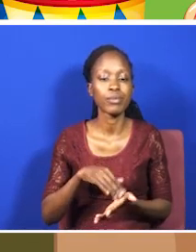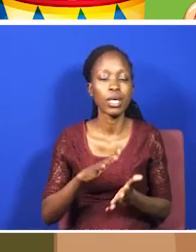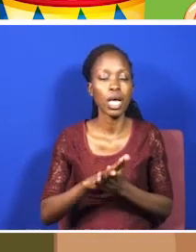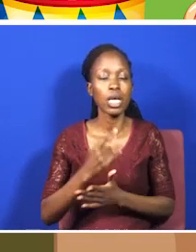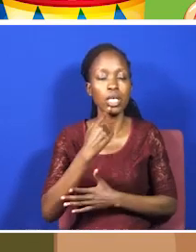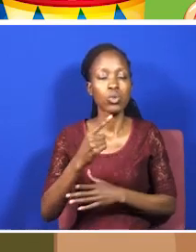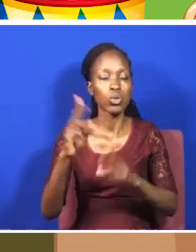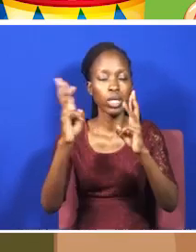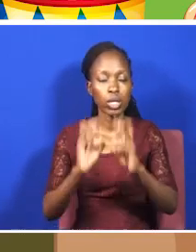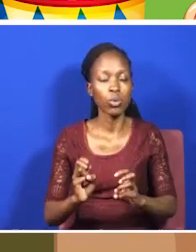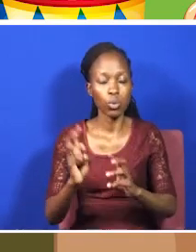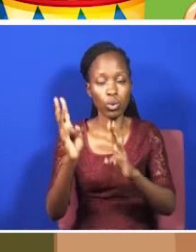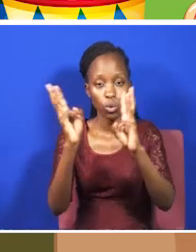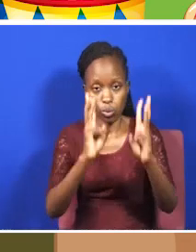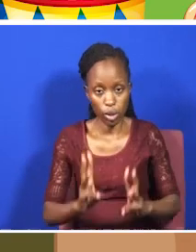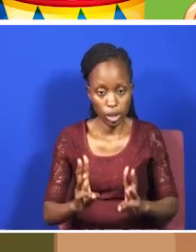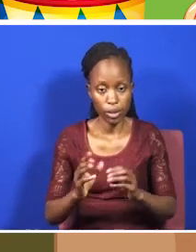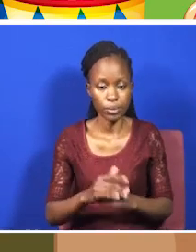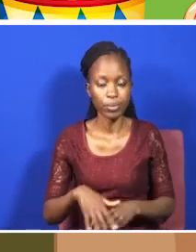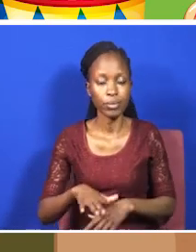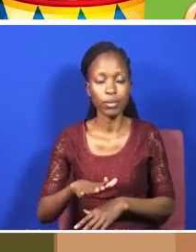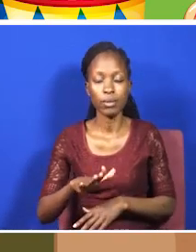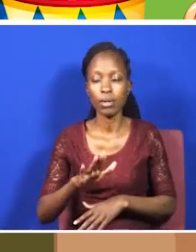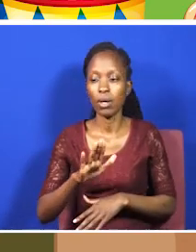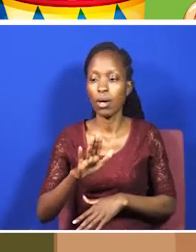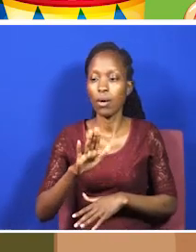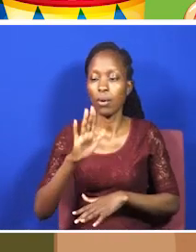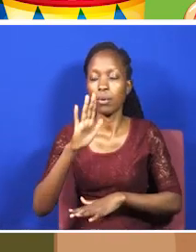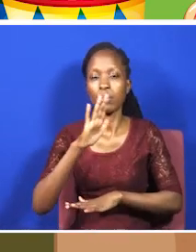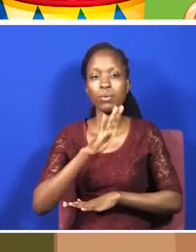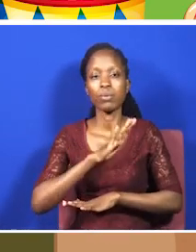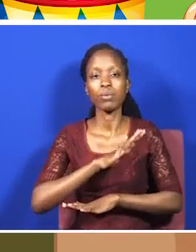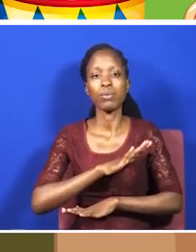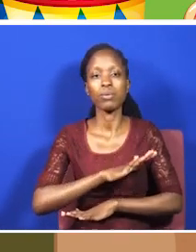And Jesus woke up and said to the wind,